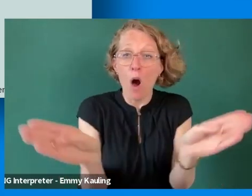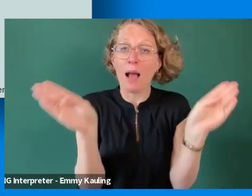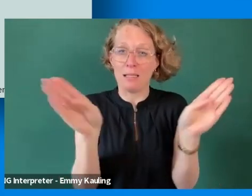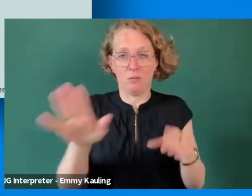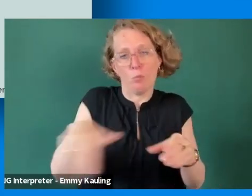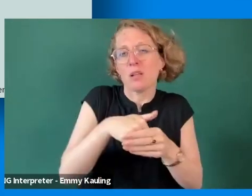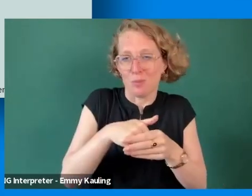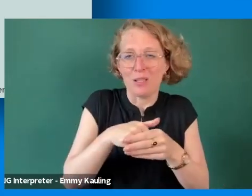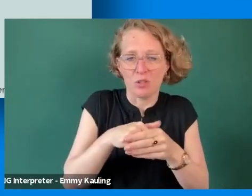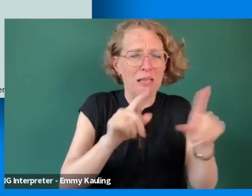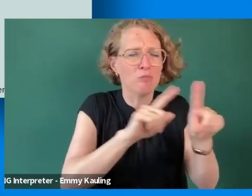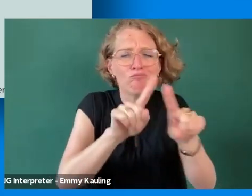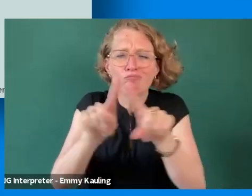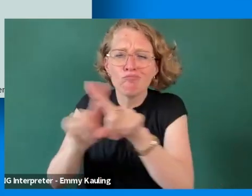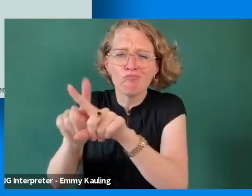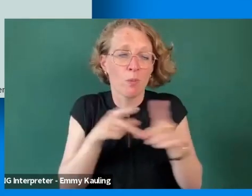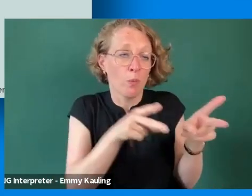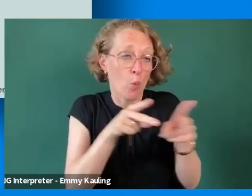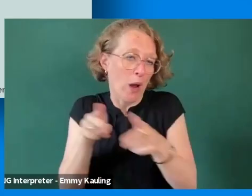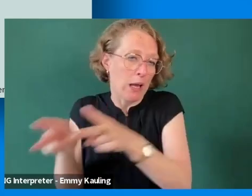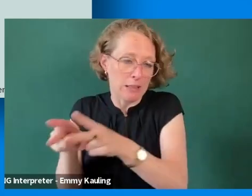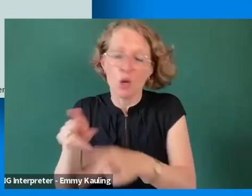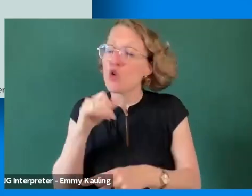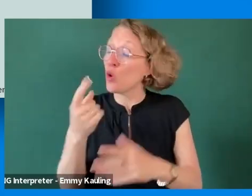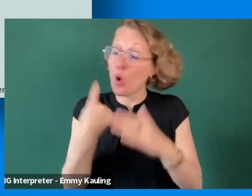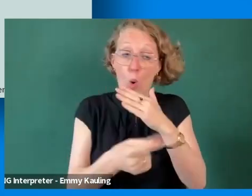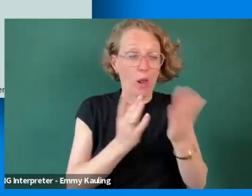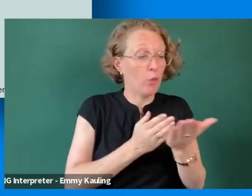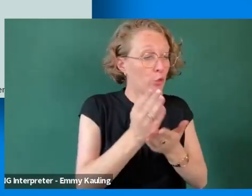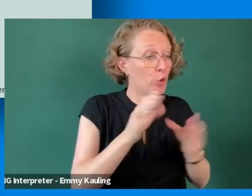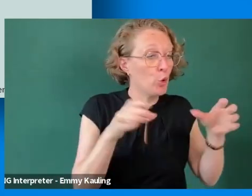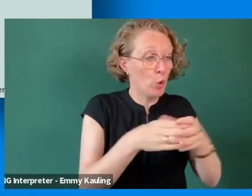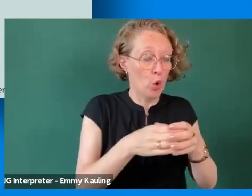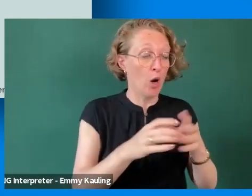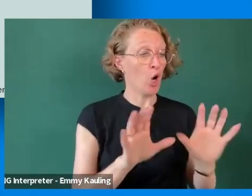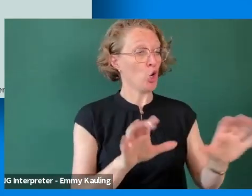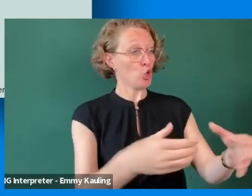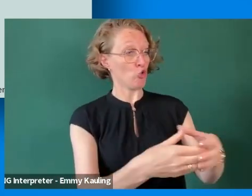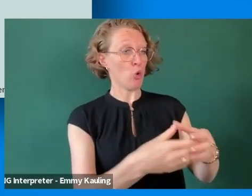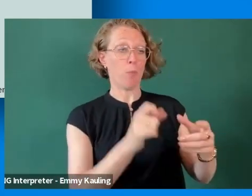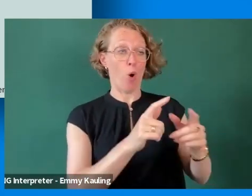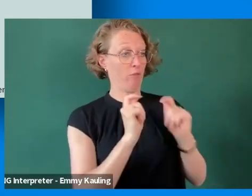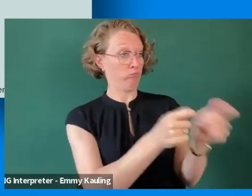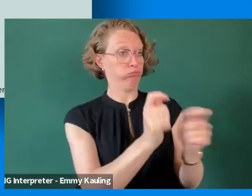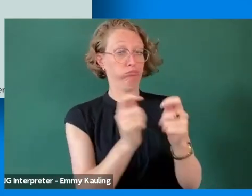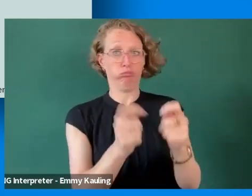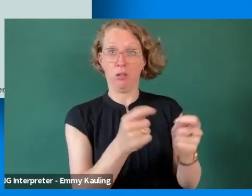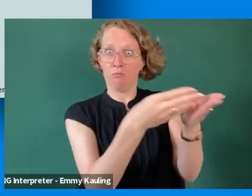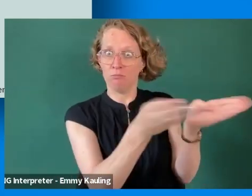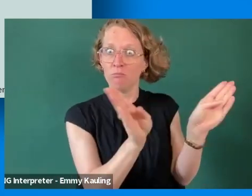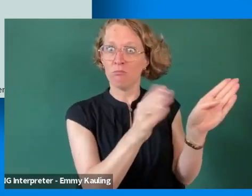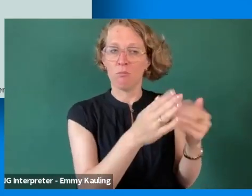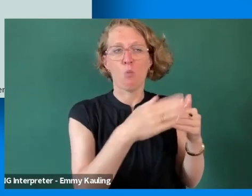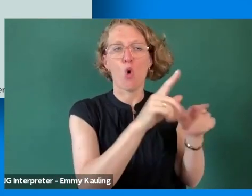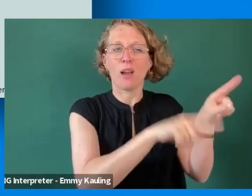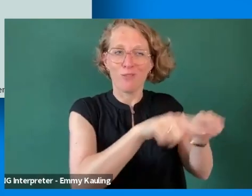in multiple ways. So not only by making the group of awardees more diverse, but also by